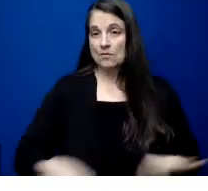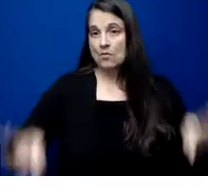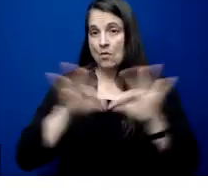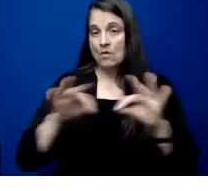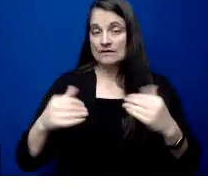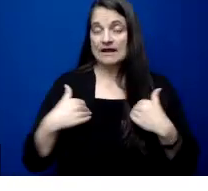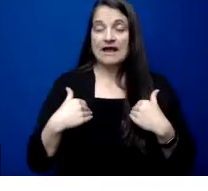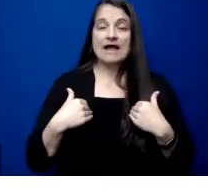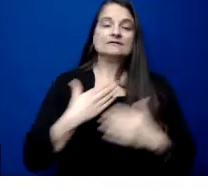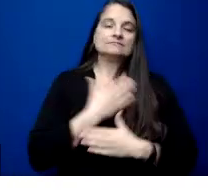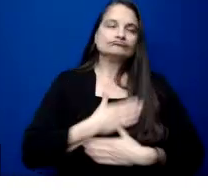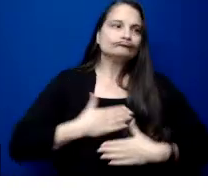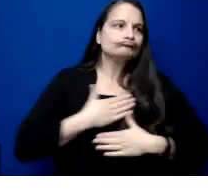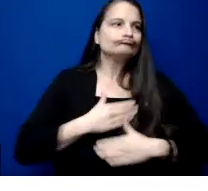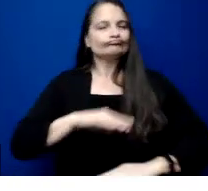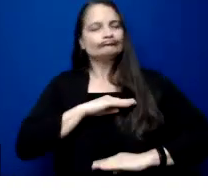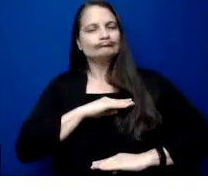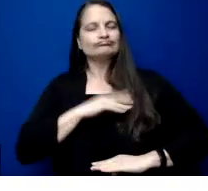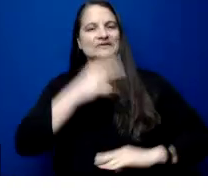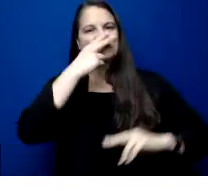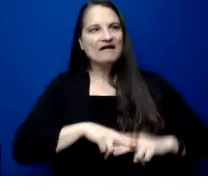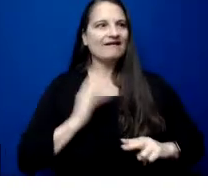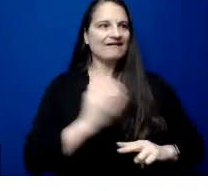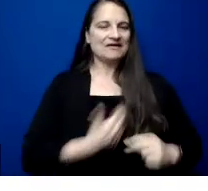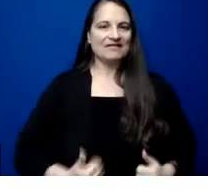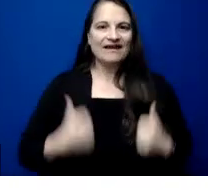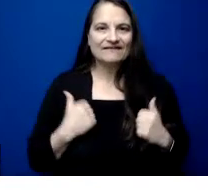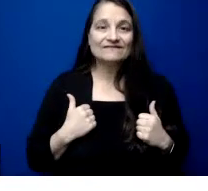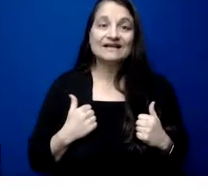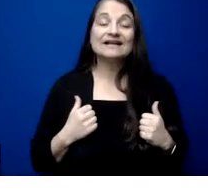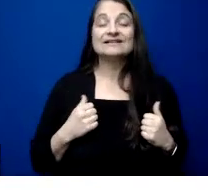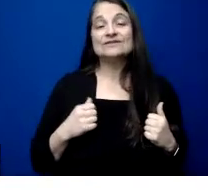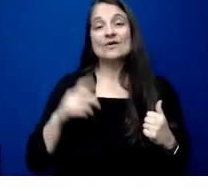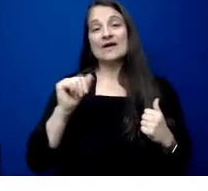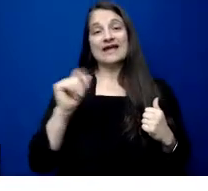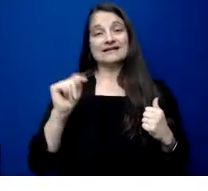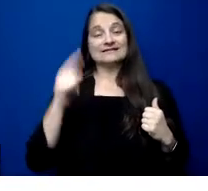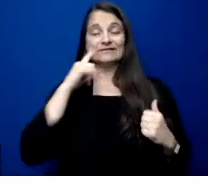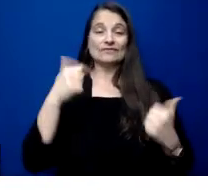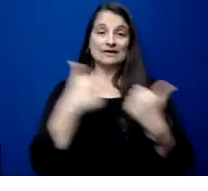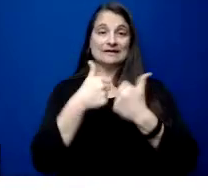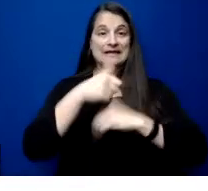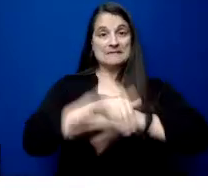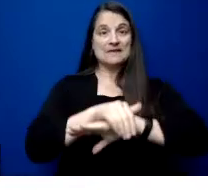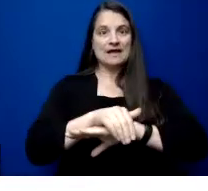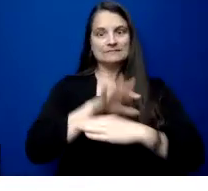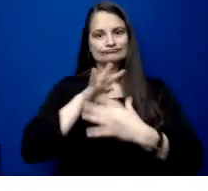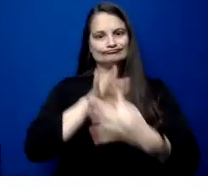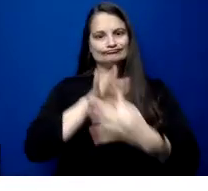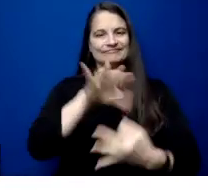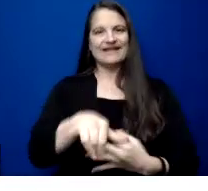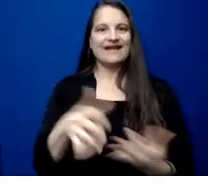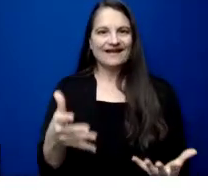of joy and fulfillment in our life. And very much AT for Game Night is about that, about how do we